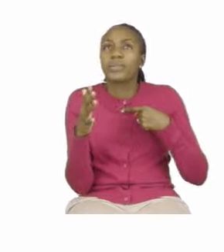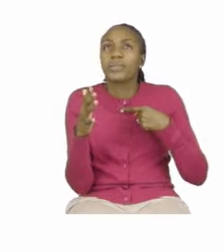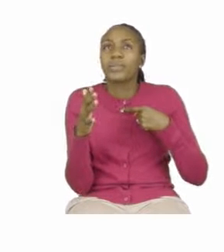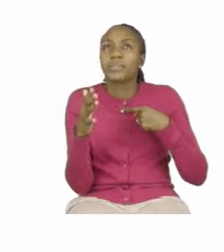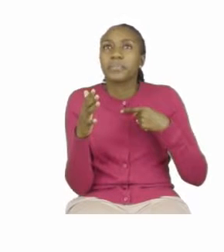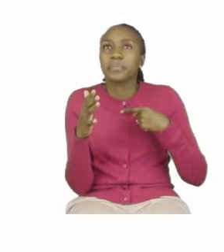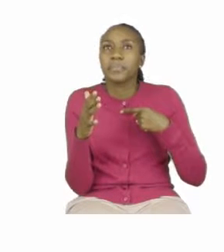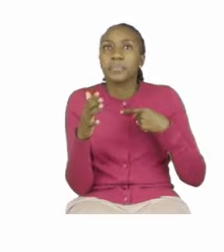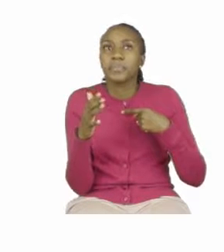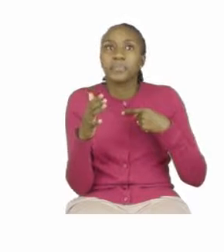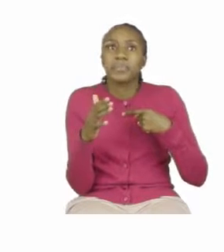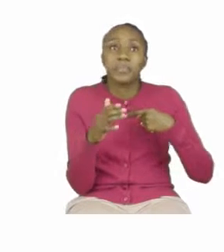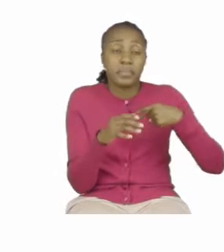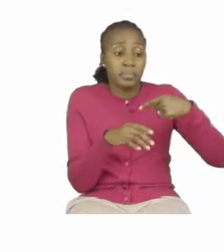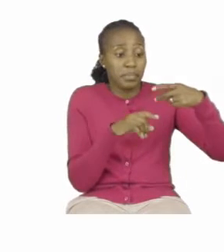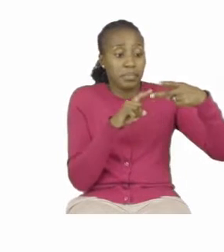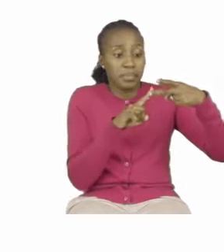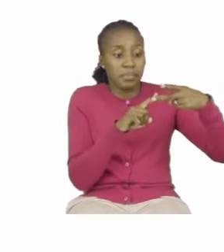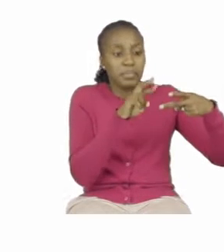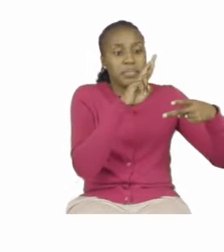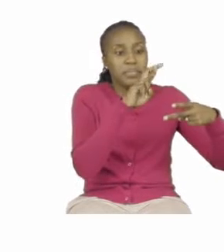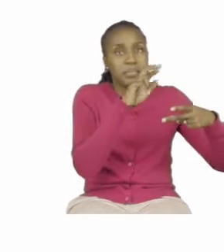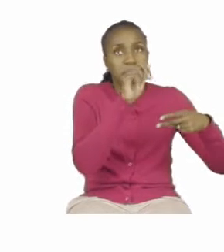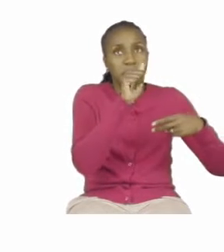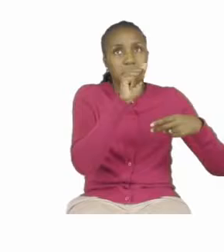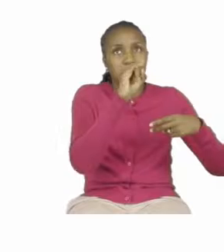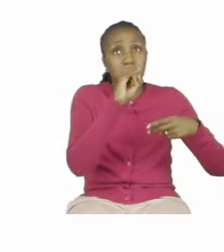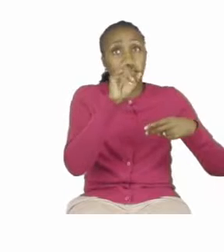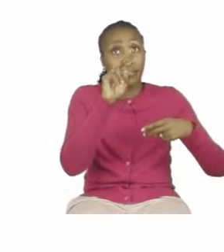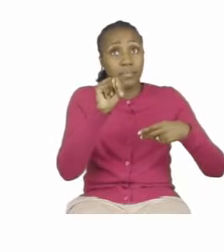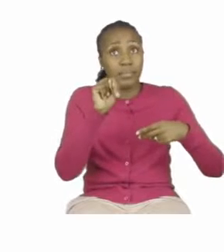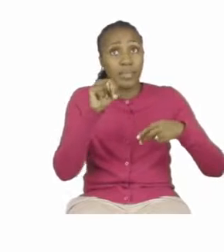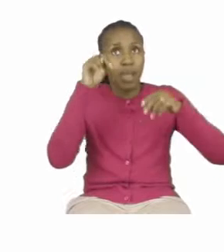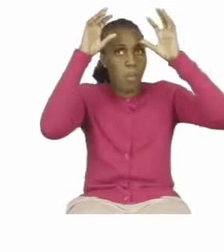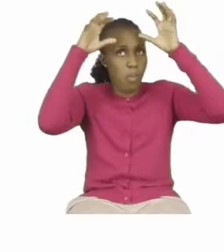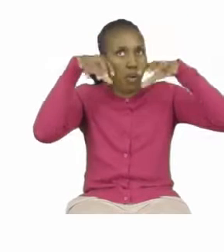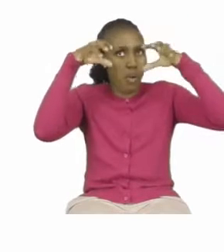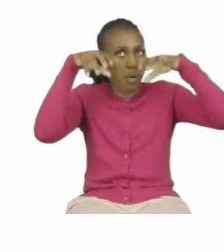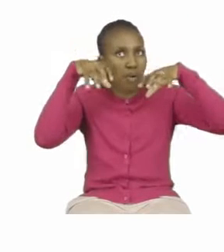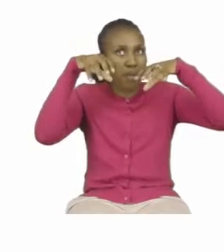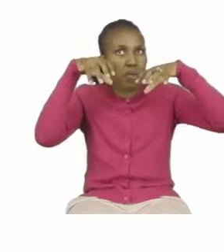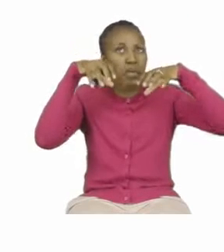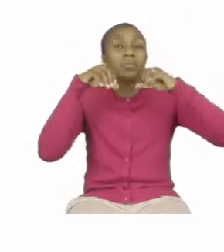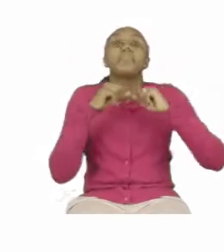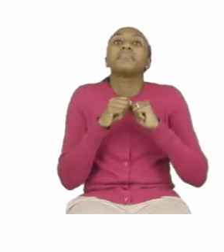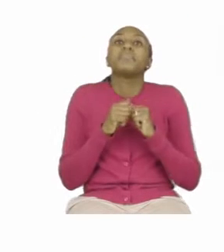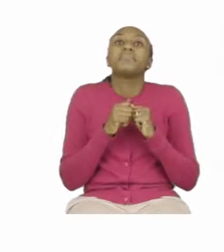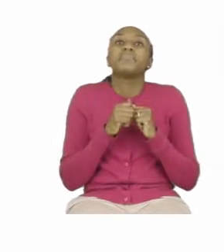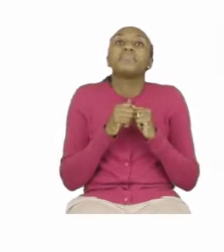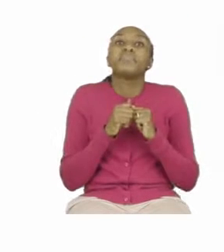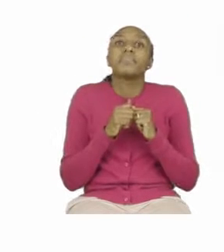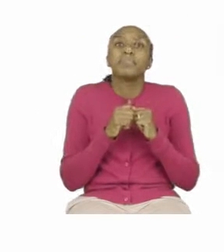Water. The next word is rain.